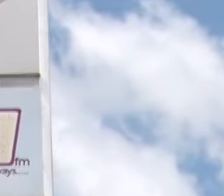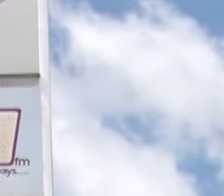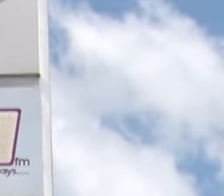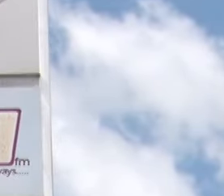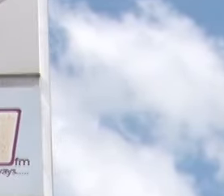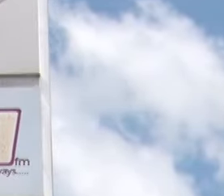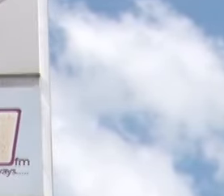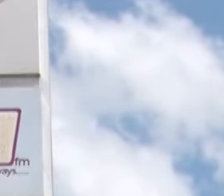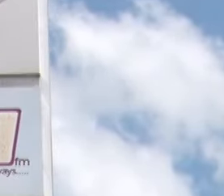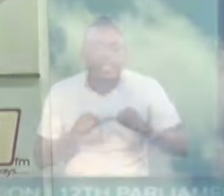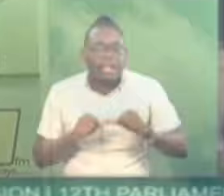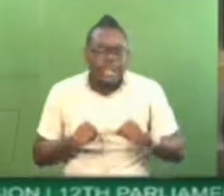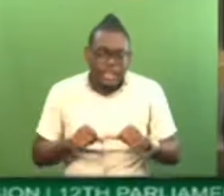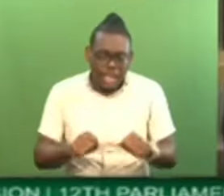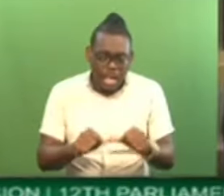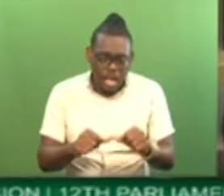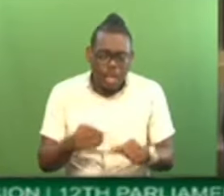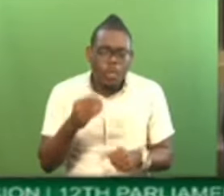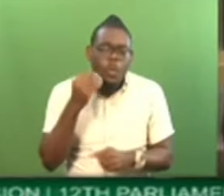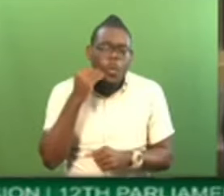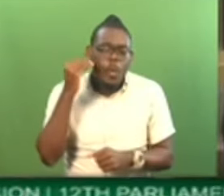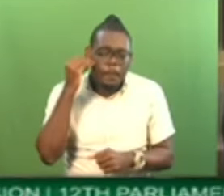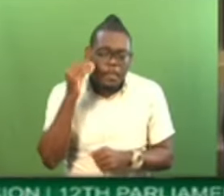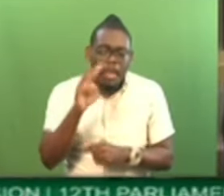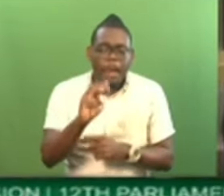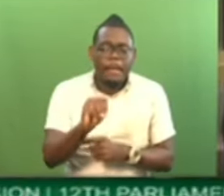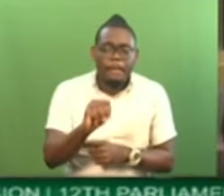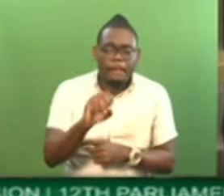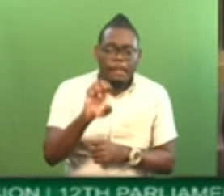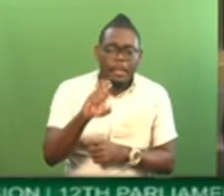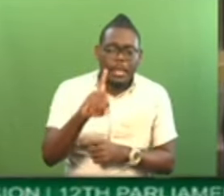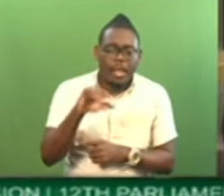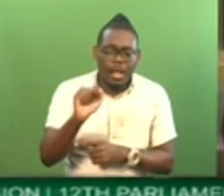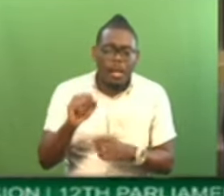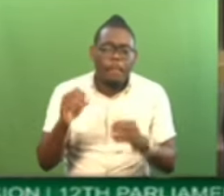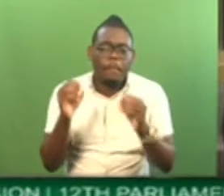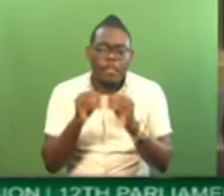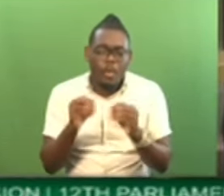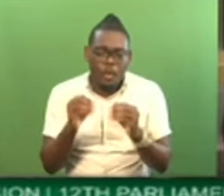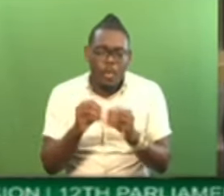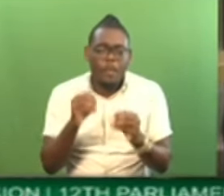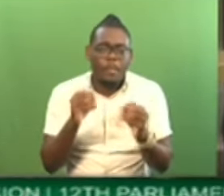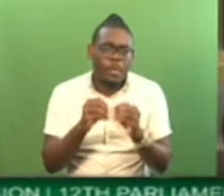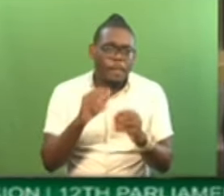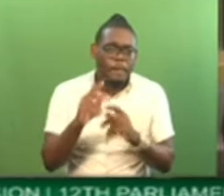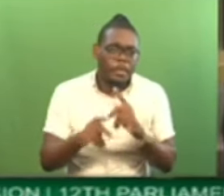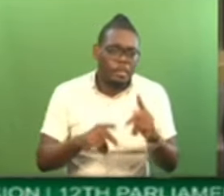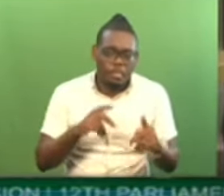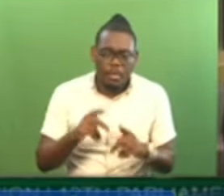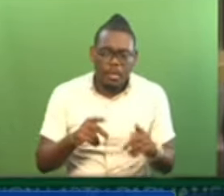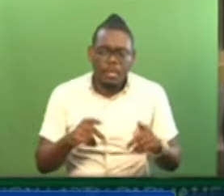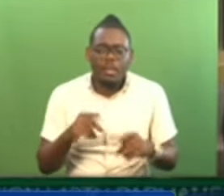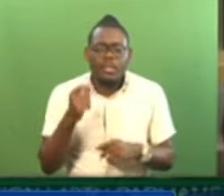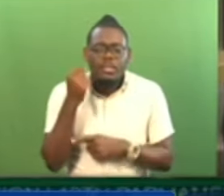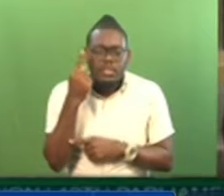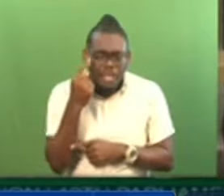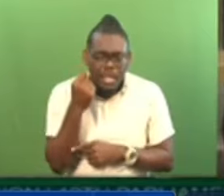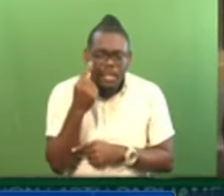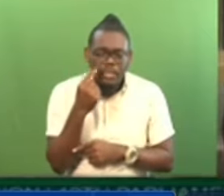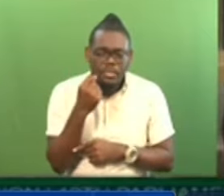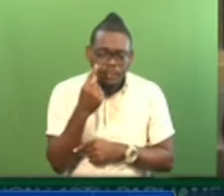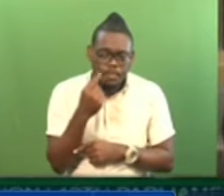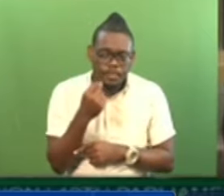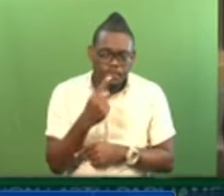and is still the home of media. Realize the biasness and anti-government reporting